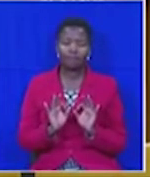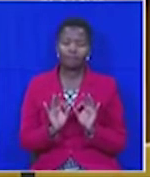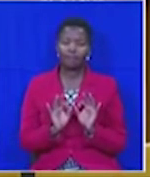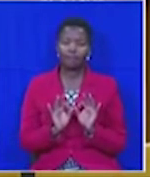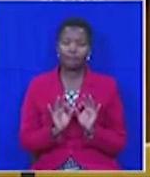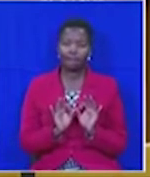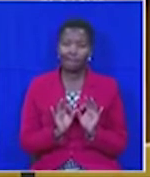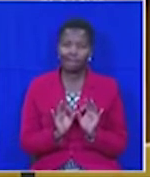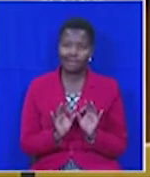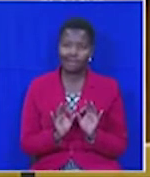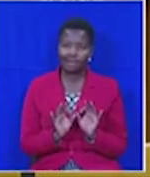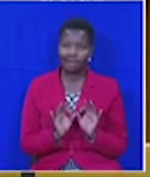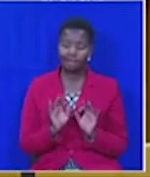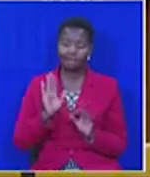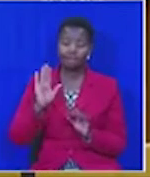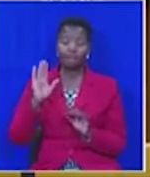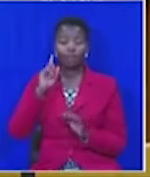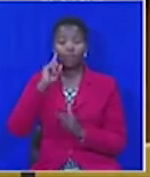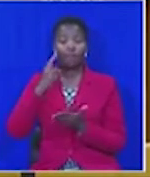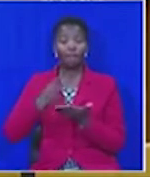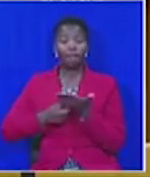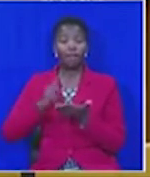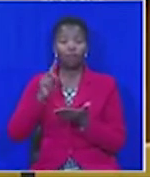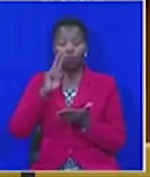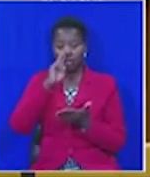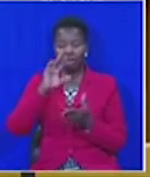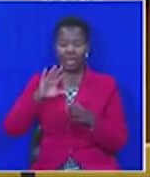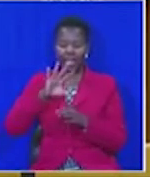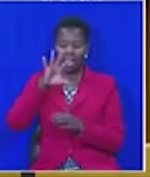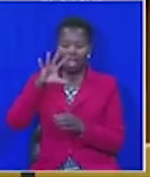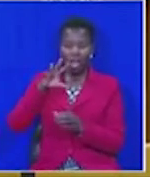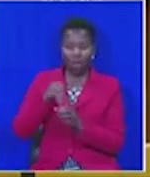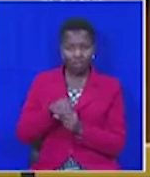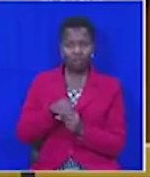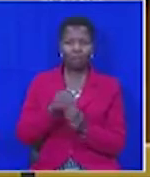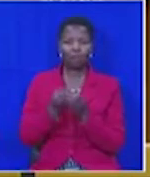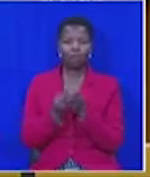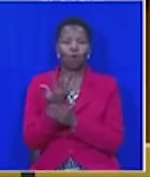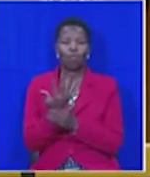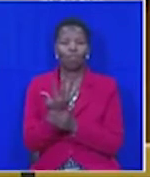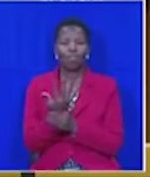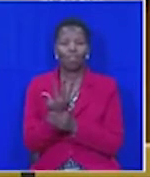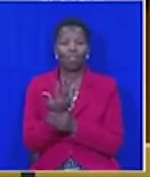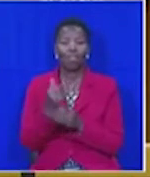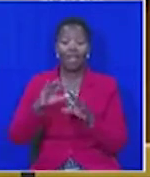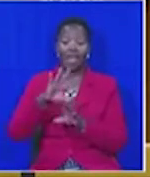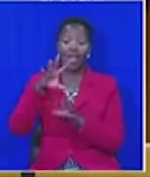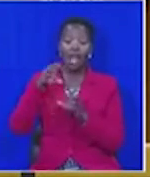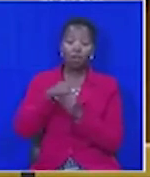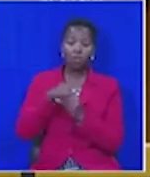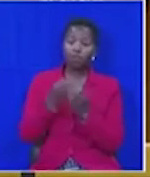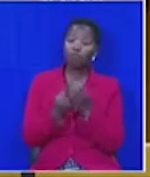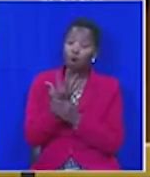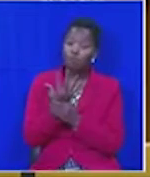ANC. He believes in inclusive growth. And this is the message that he took to